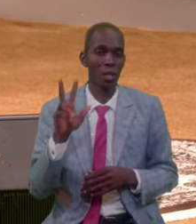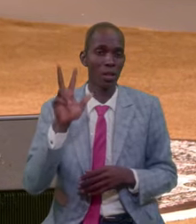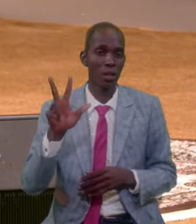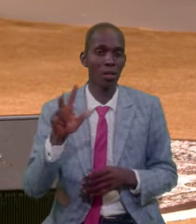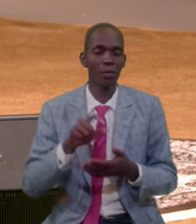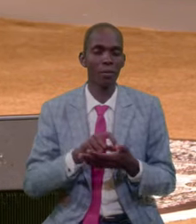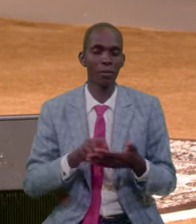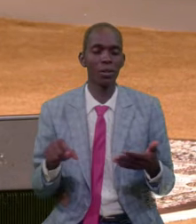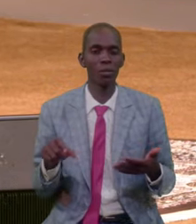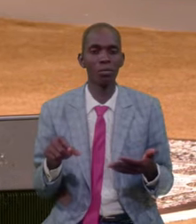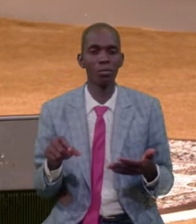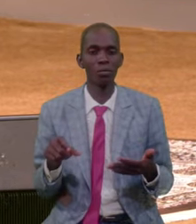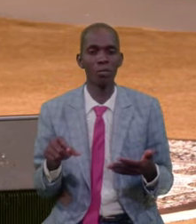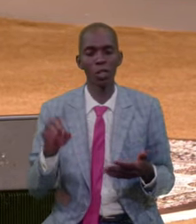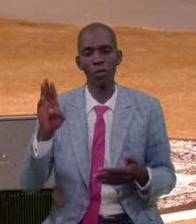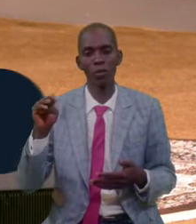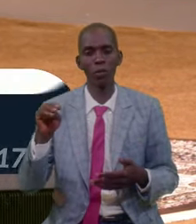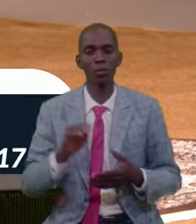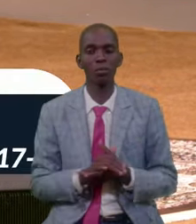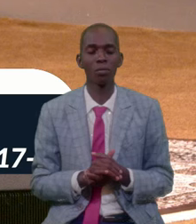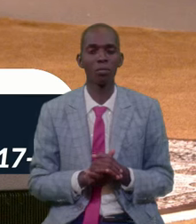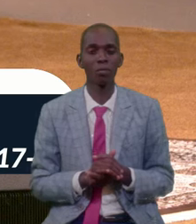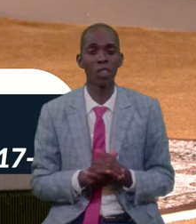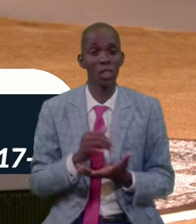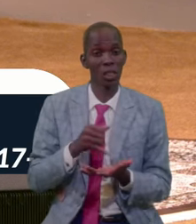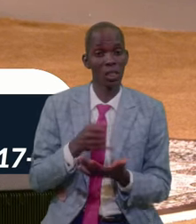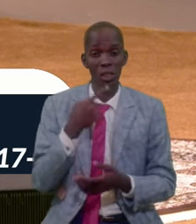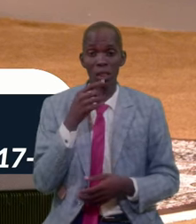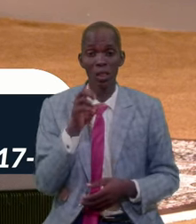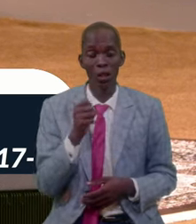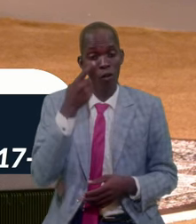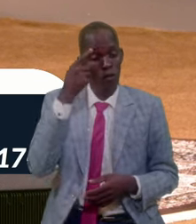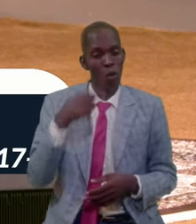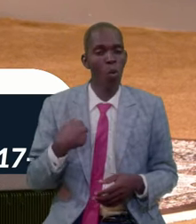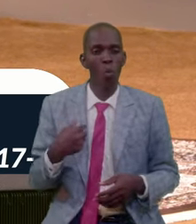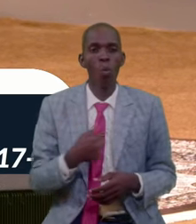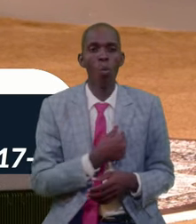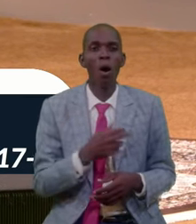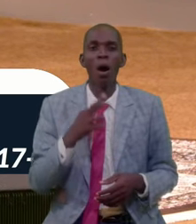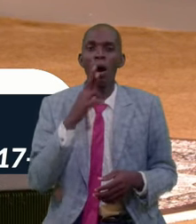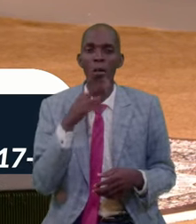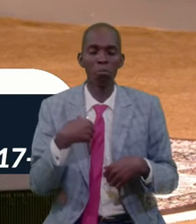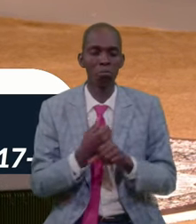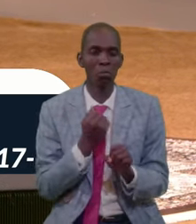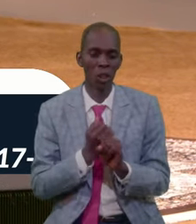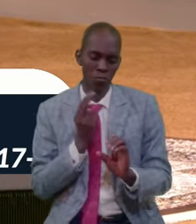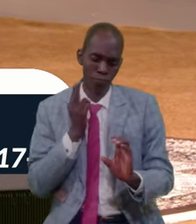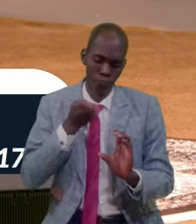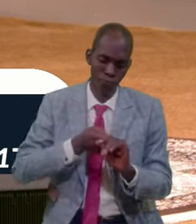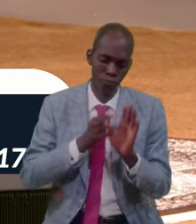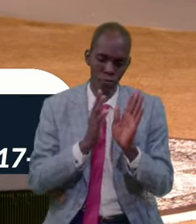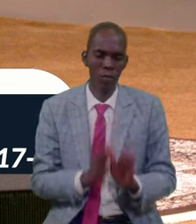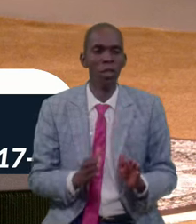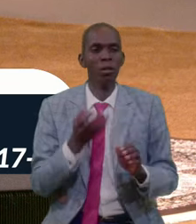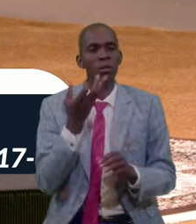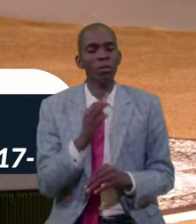here from verse 14. It says, for we are made partakers of